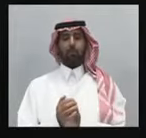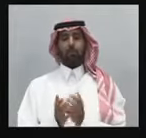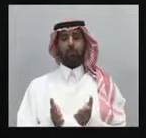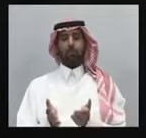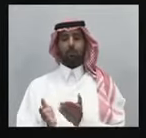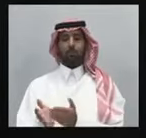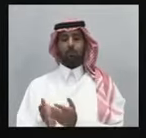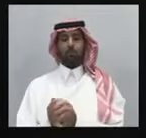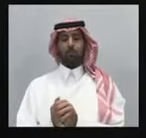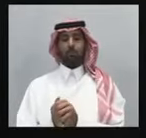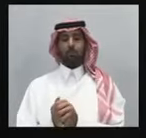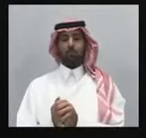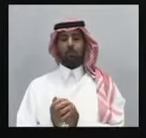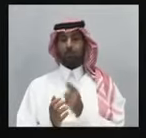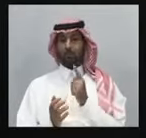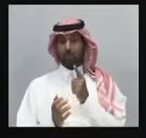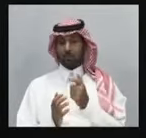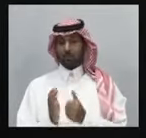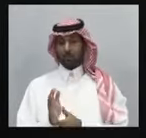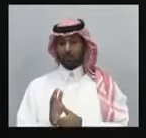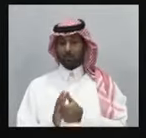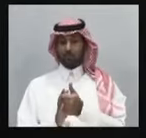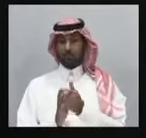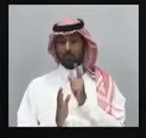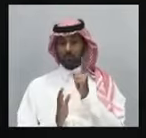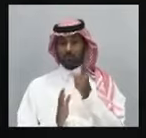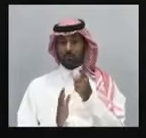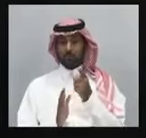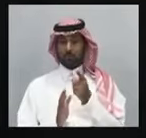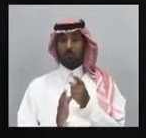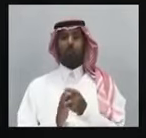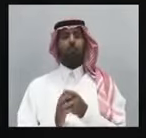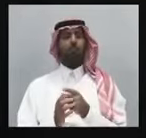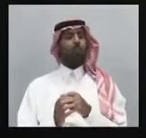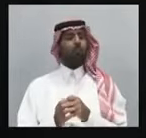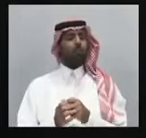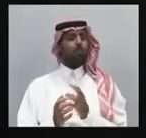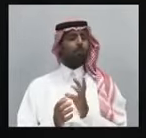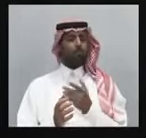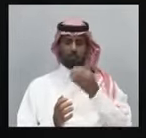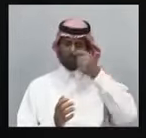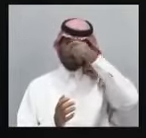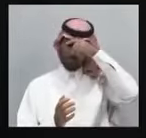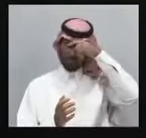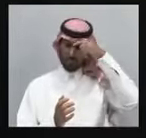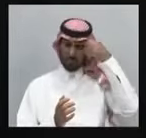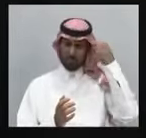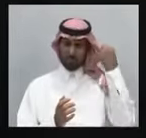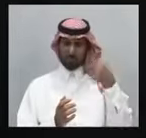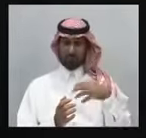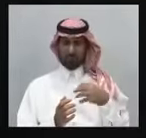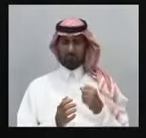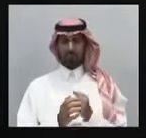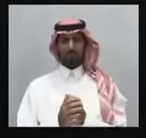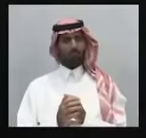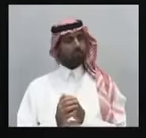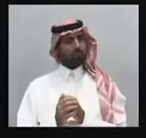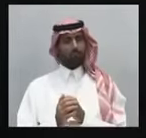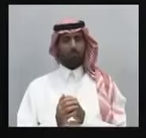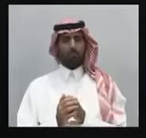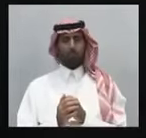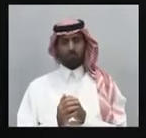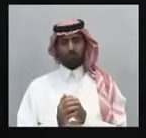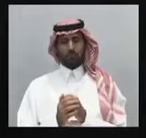Next, you should be able to cope with hot weather. The weather there is too